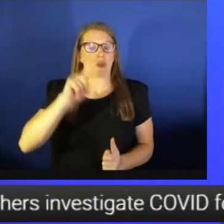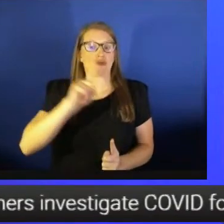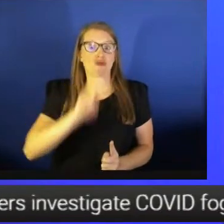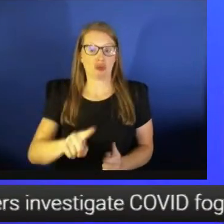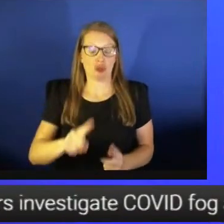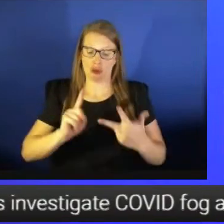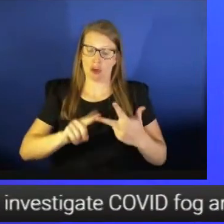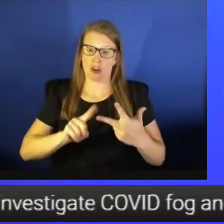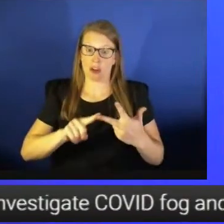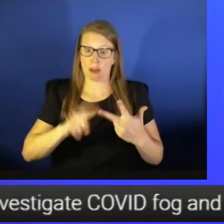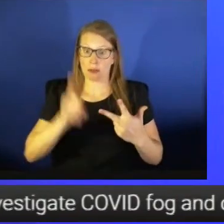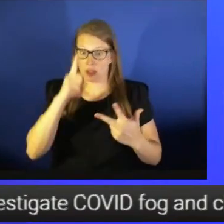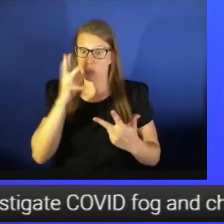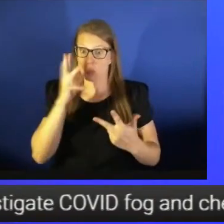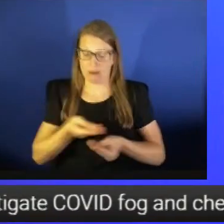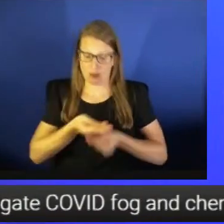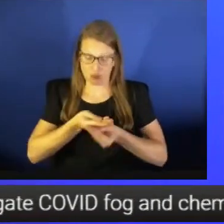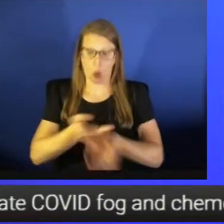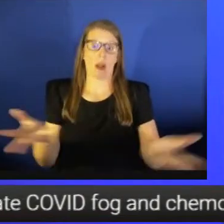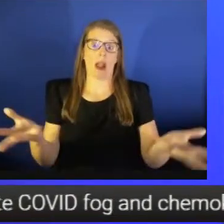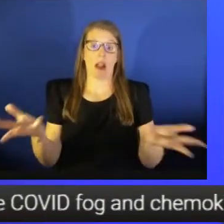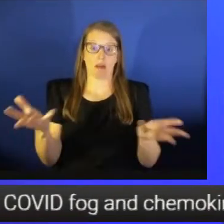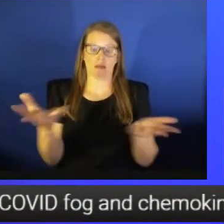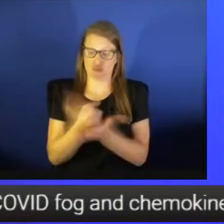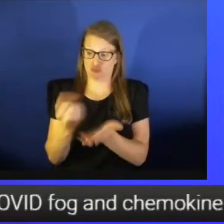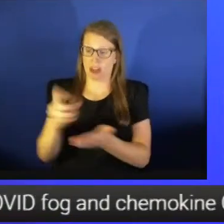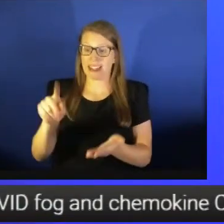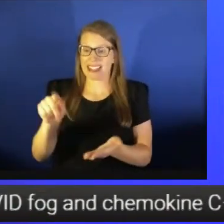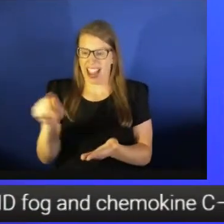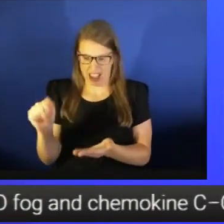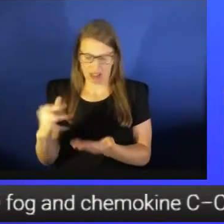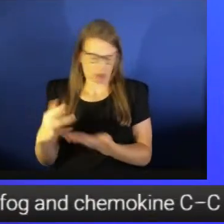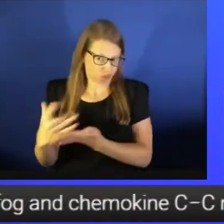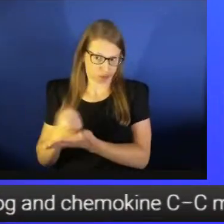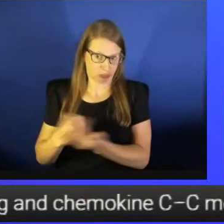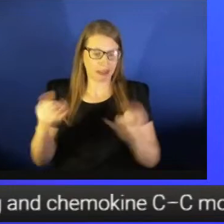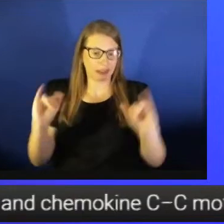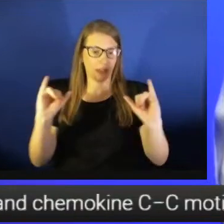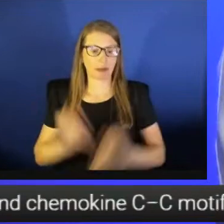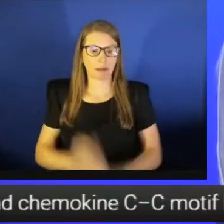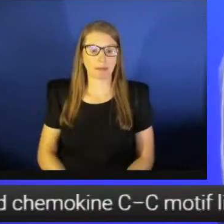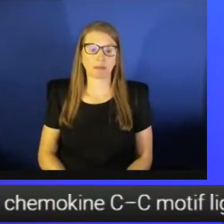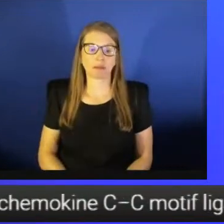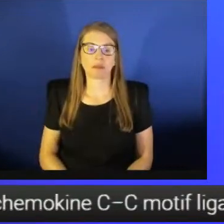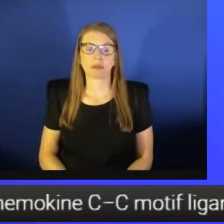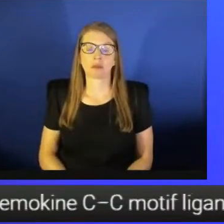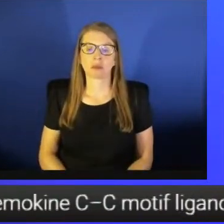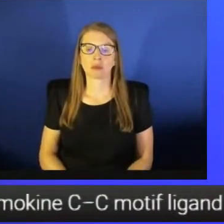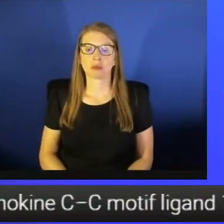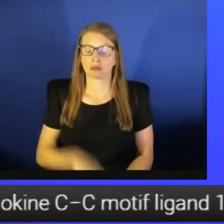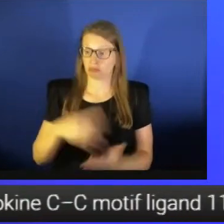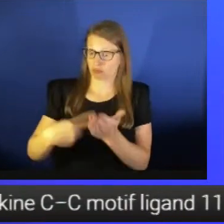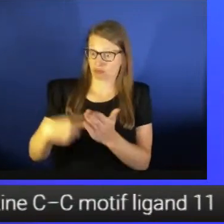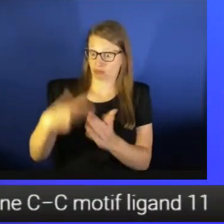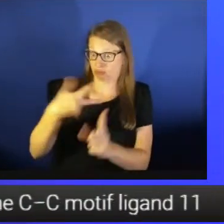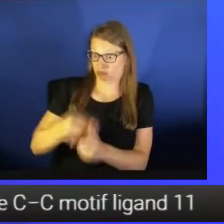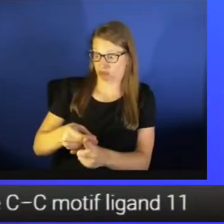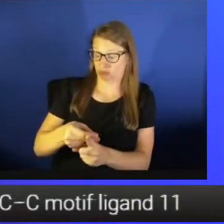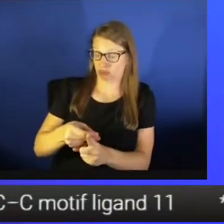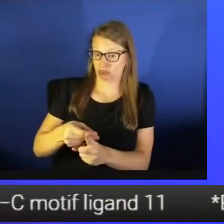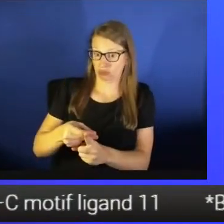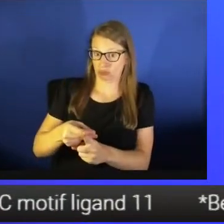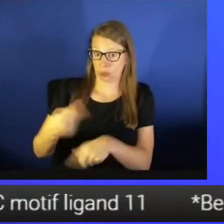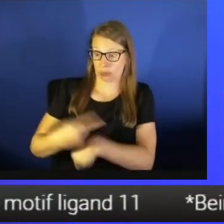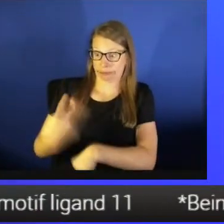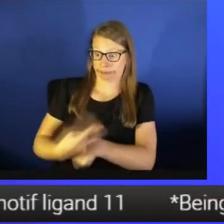big rollout and there'll be plenty of data. And of course, we don't finish talking about these vaccines based on 1-2-day meeting.